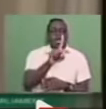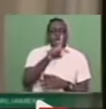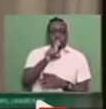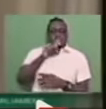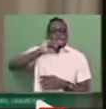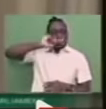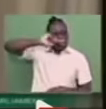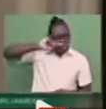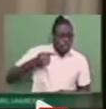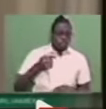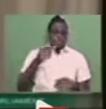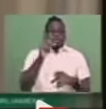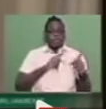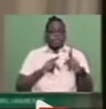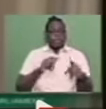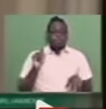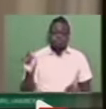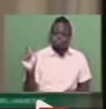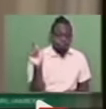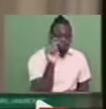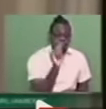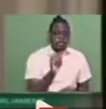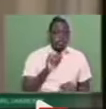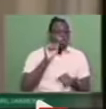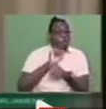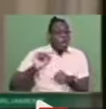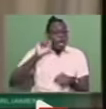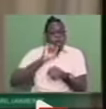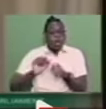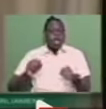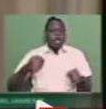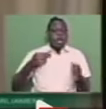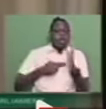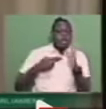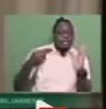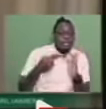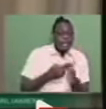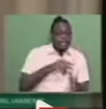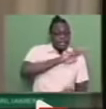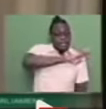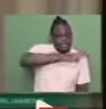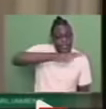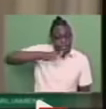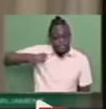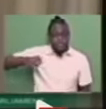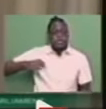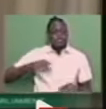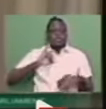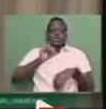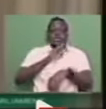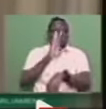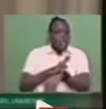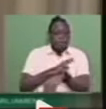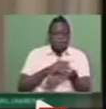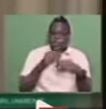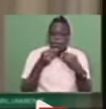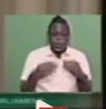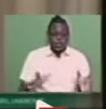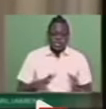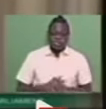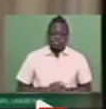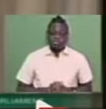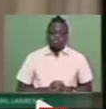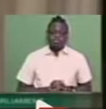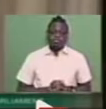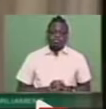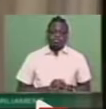that hospitality industry are now unemployed. So we're looking at pre-COVID, thousands of persons losing